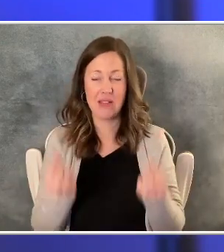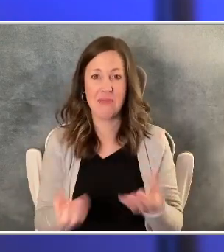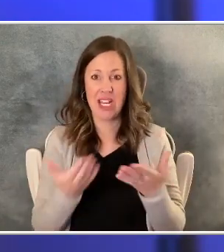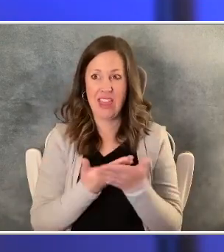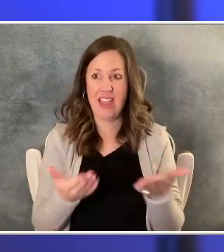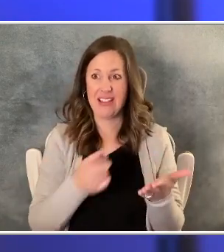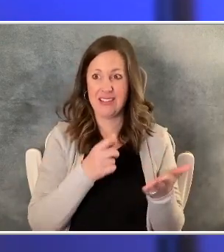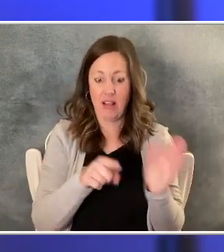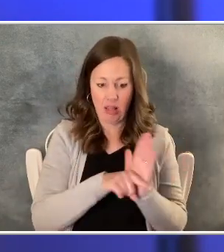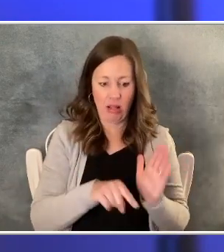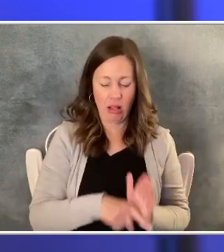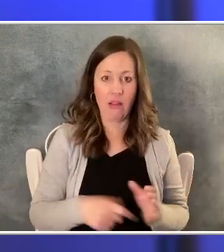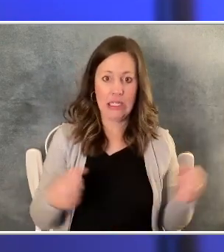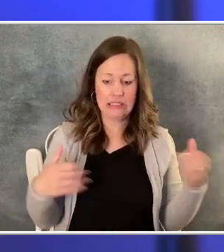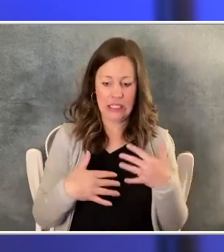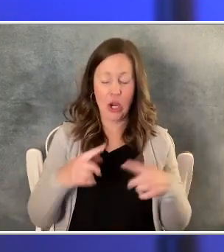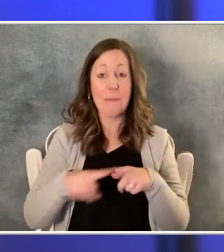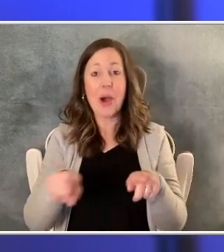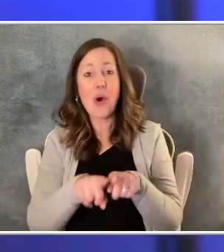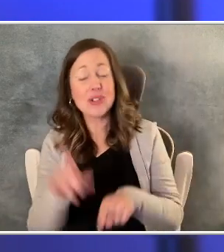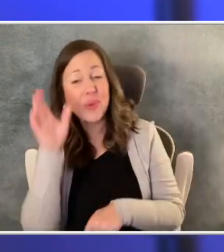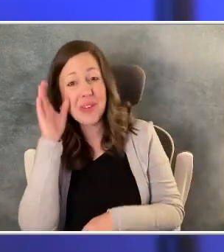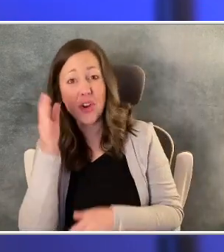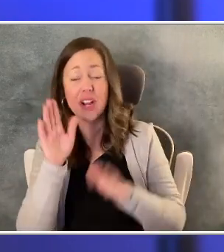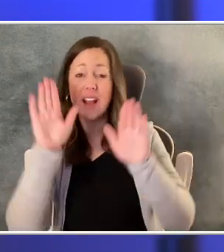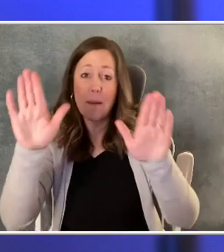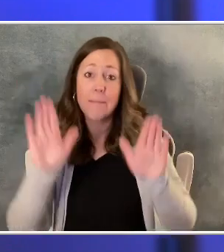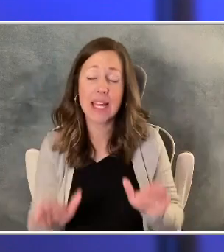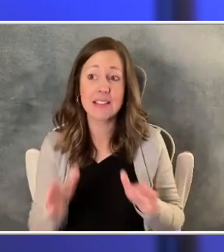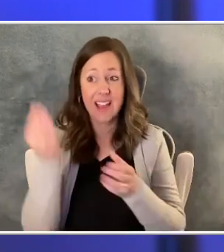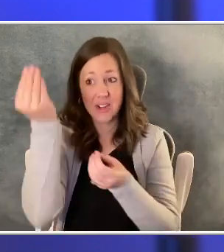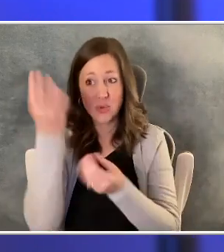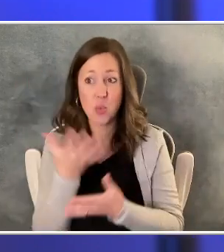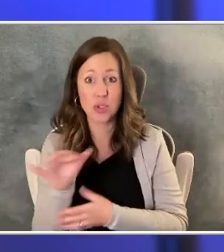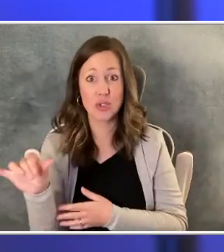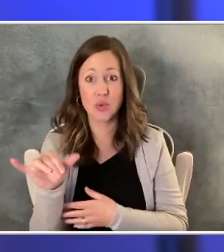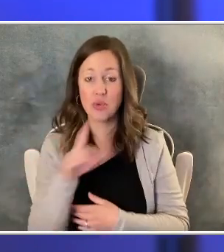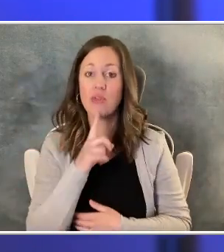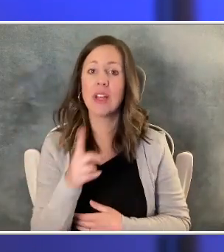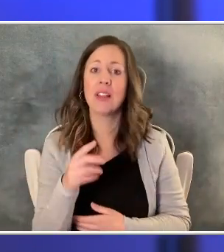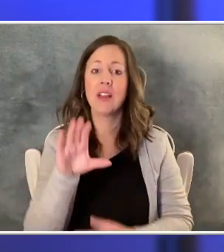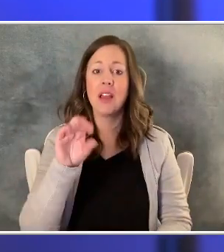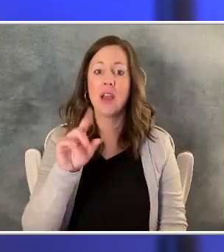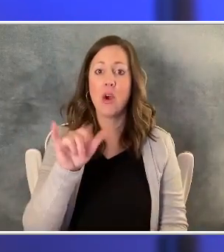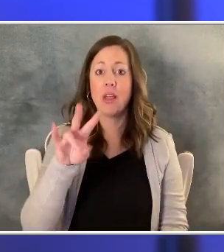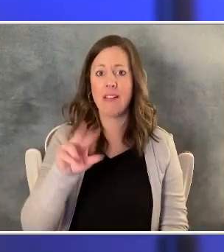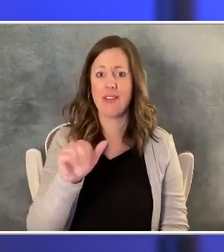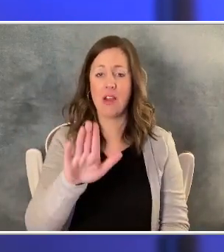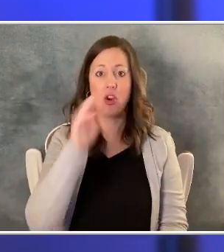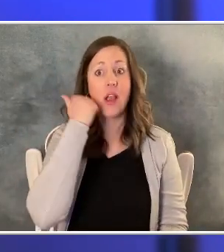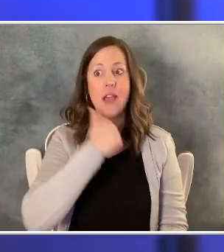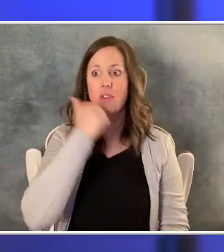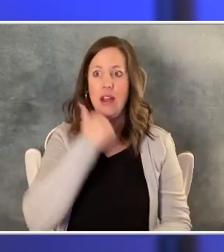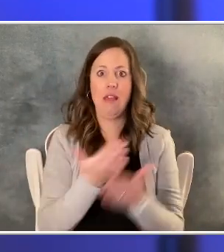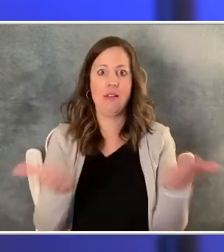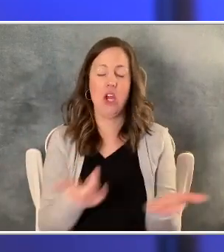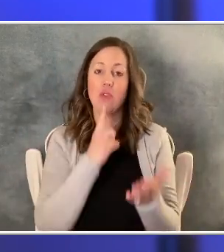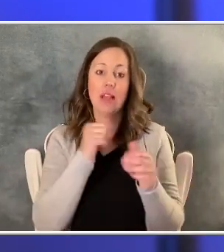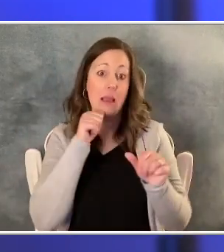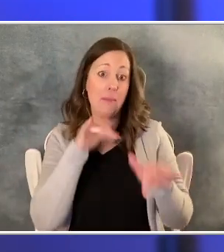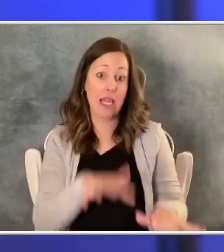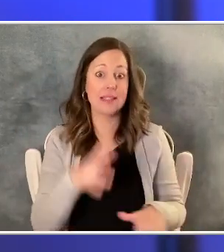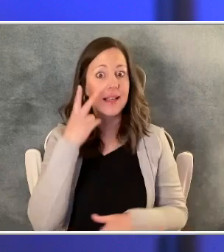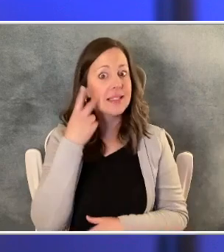that we've heard amazing news through all of it. And I mean, her day-to-day is a blessing. Seeing her, I mean, she's